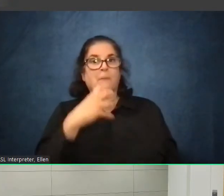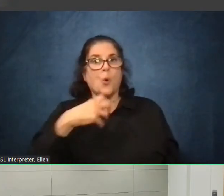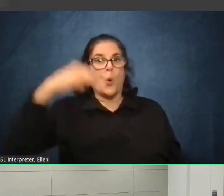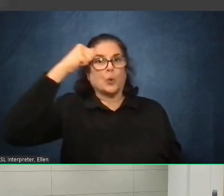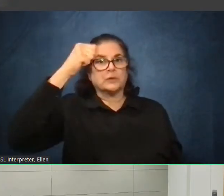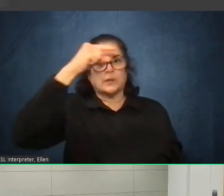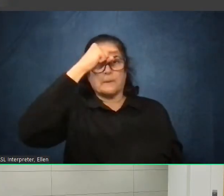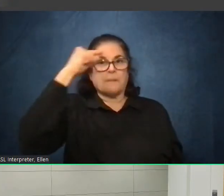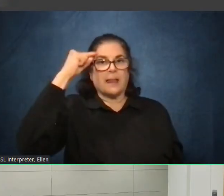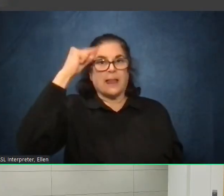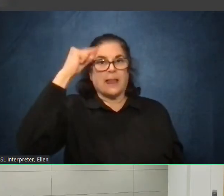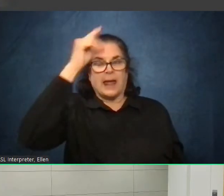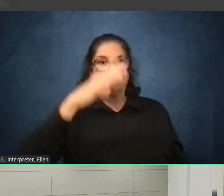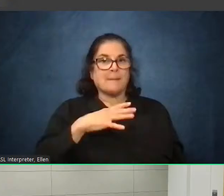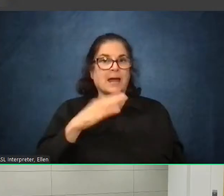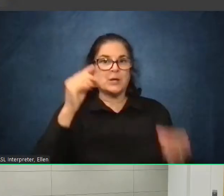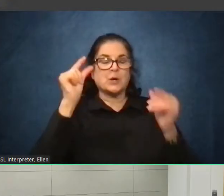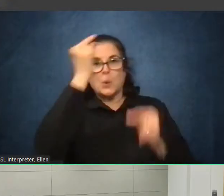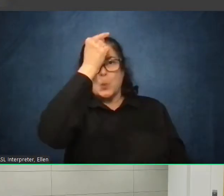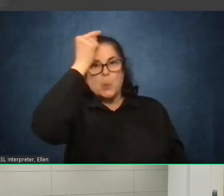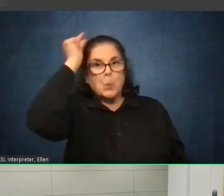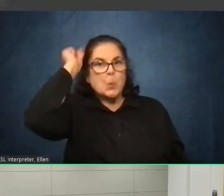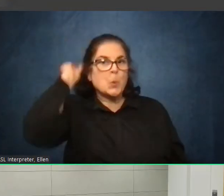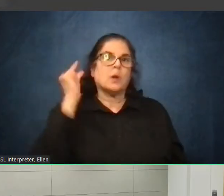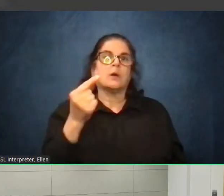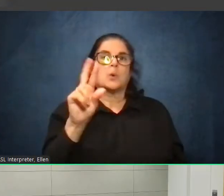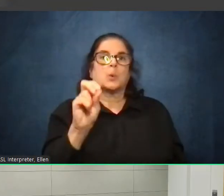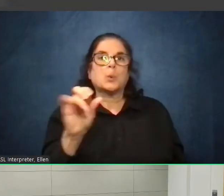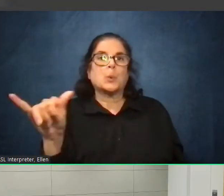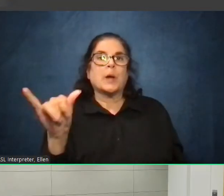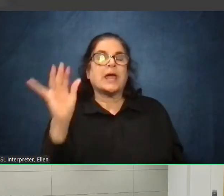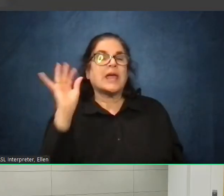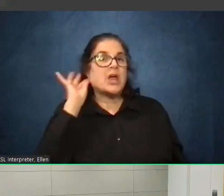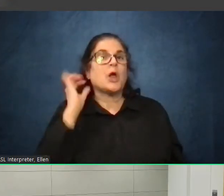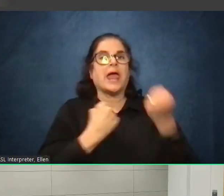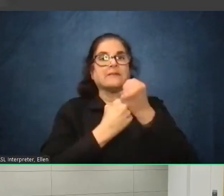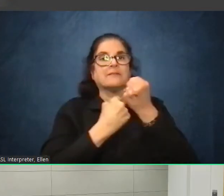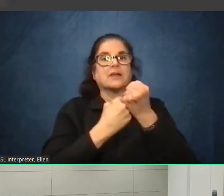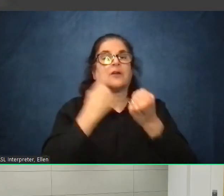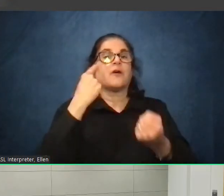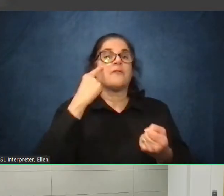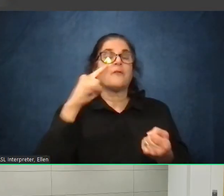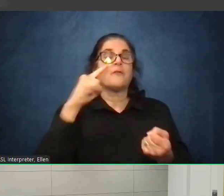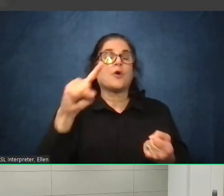short, advocate for disability 88.